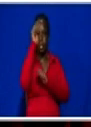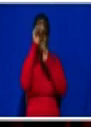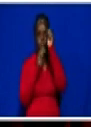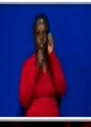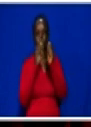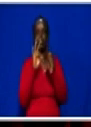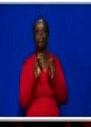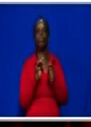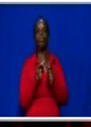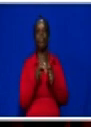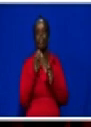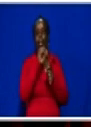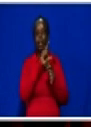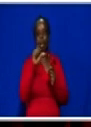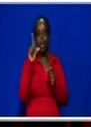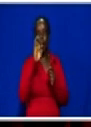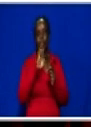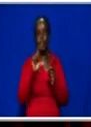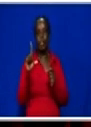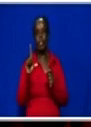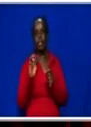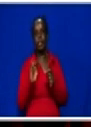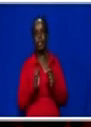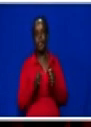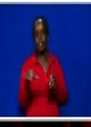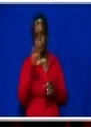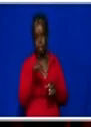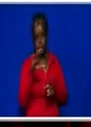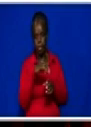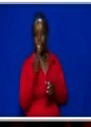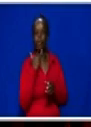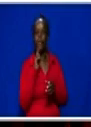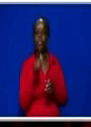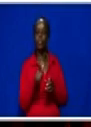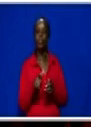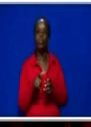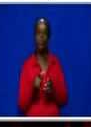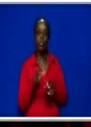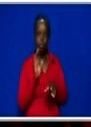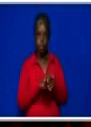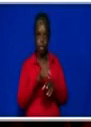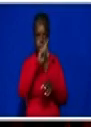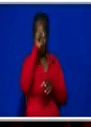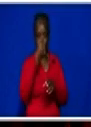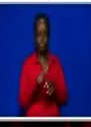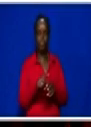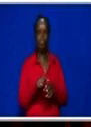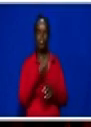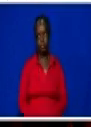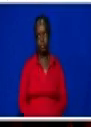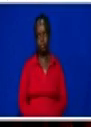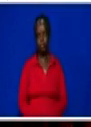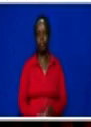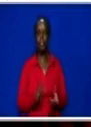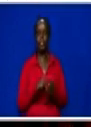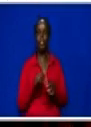the recessive allele. So this is one area you're likely to come up, or rather you're likely to get a question testing you in.